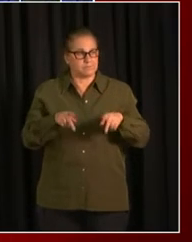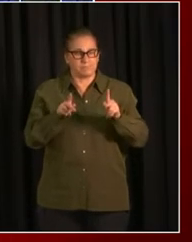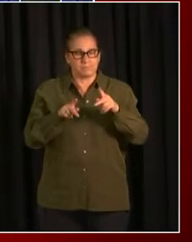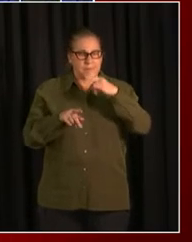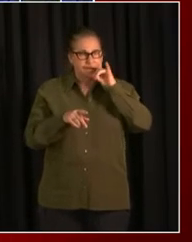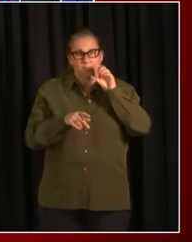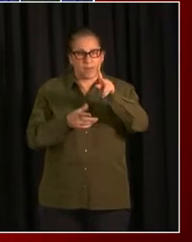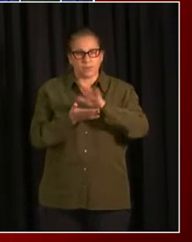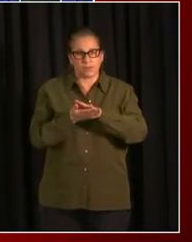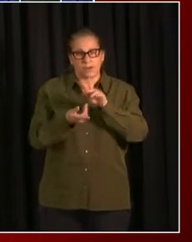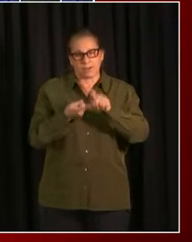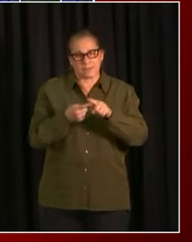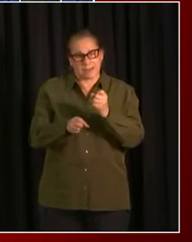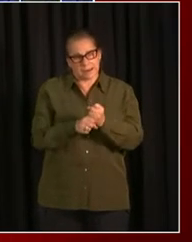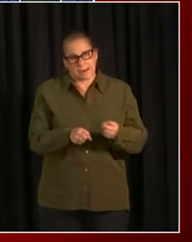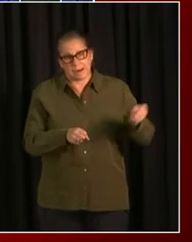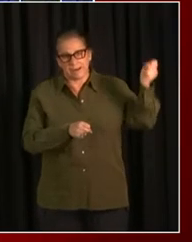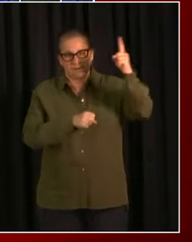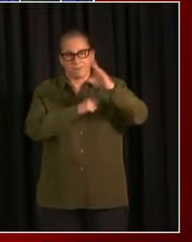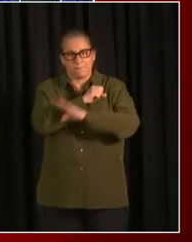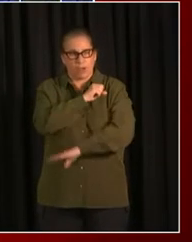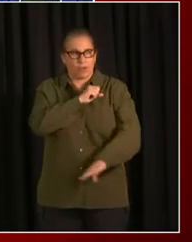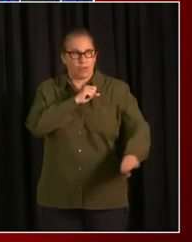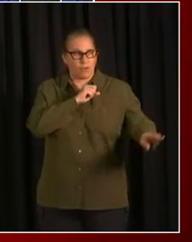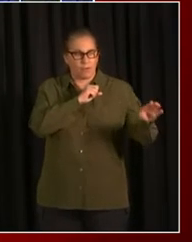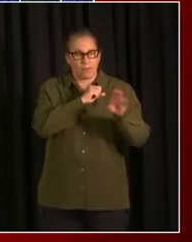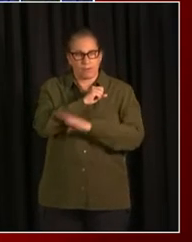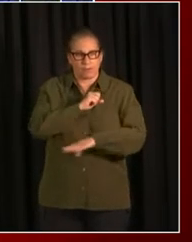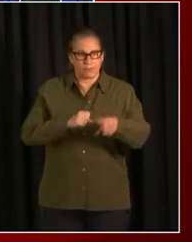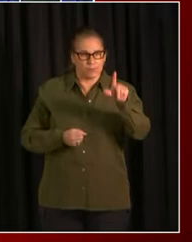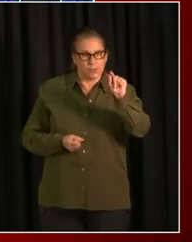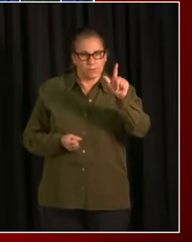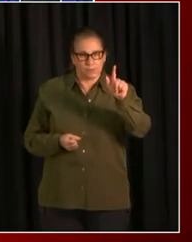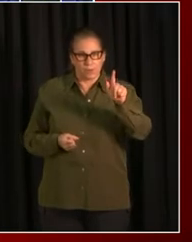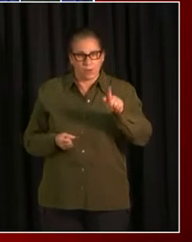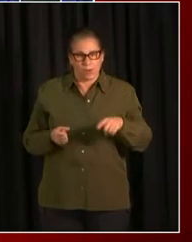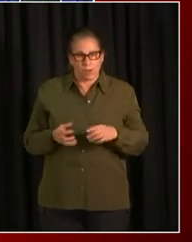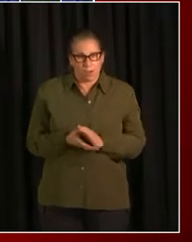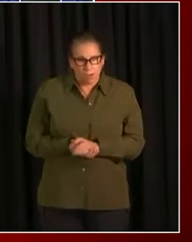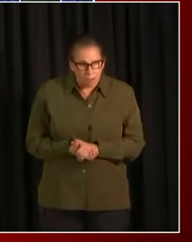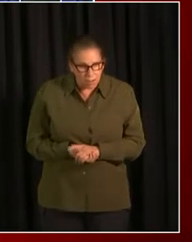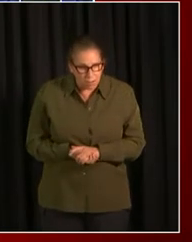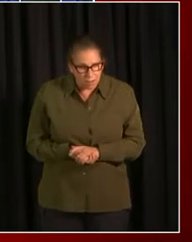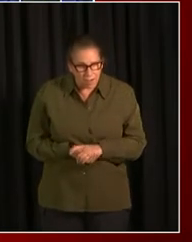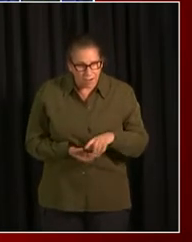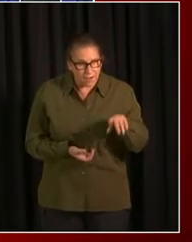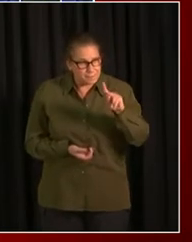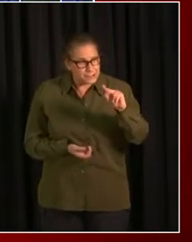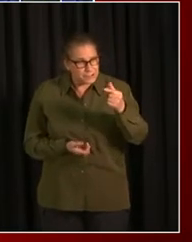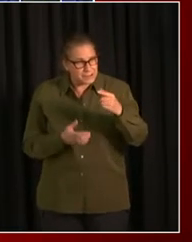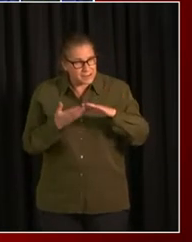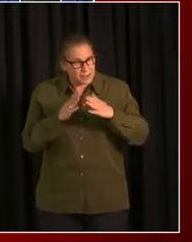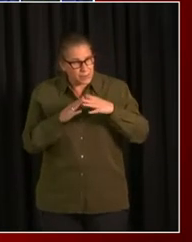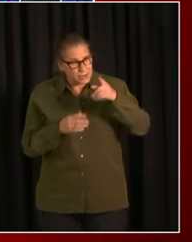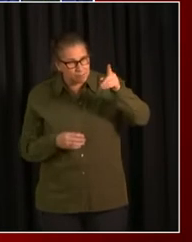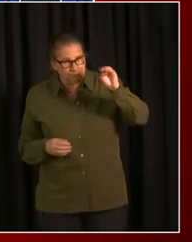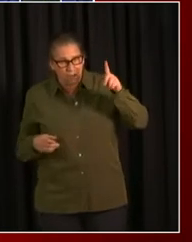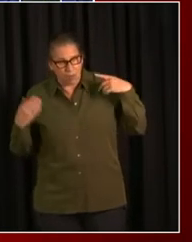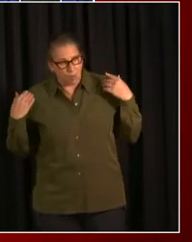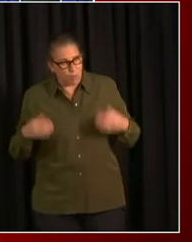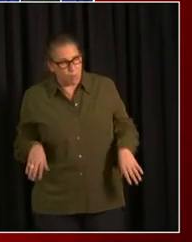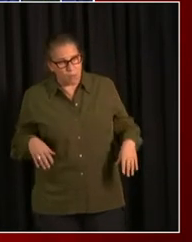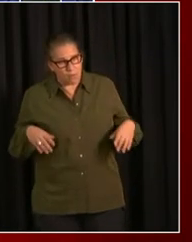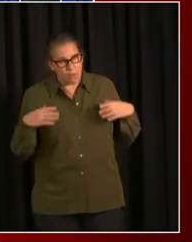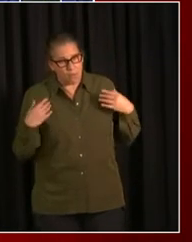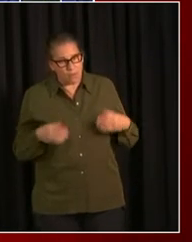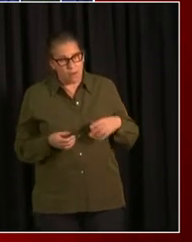D.C., that means a lot of the teachers live in Prince George's County, and they will cry about